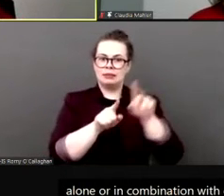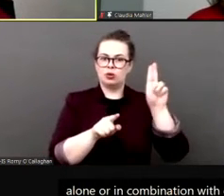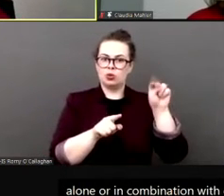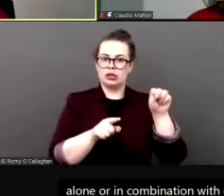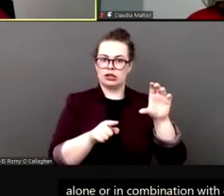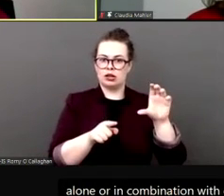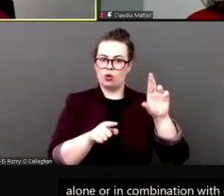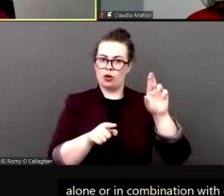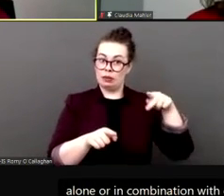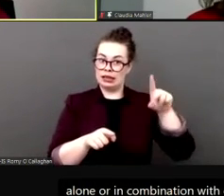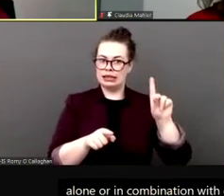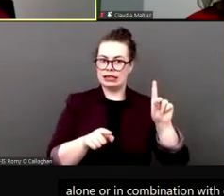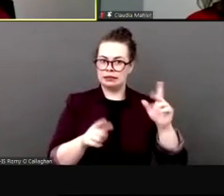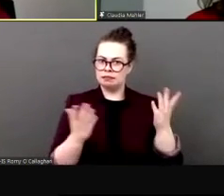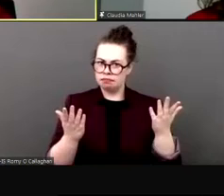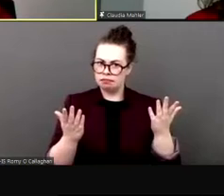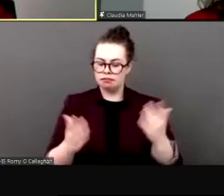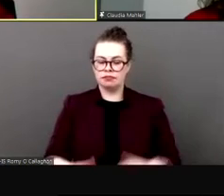the floor.